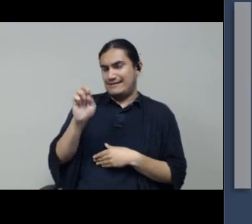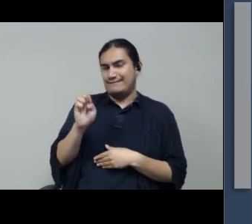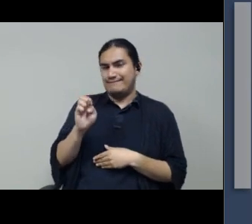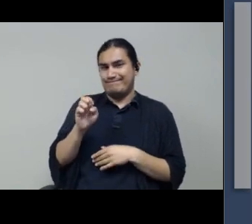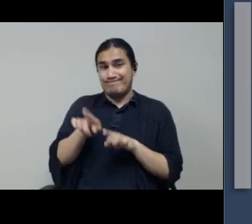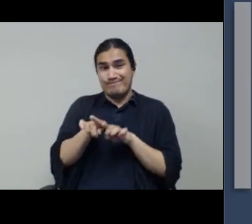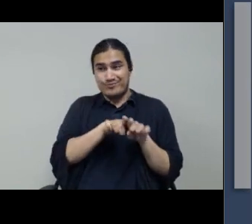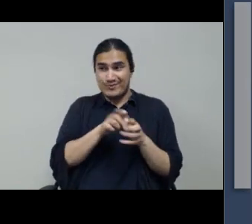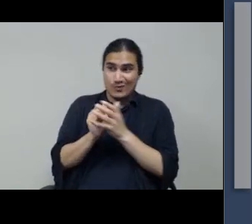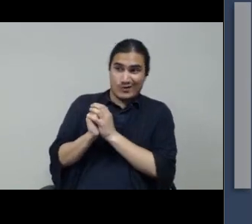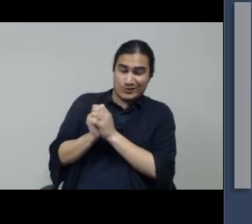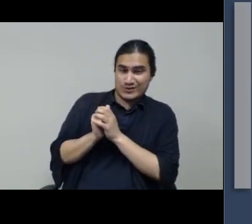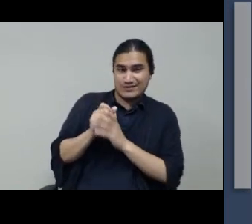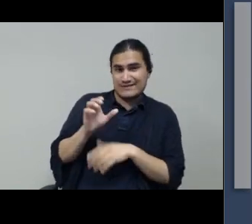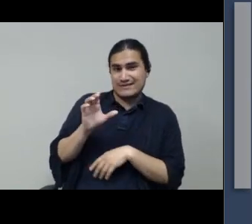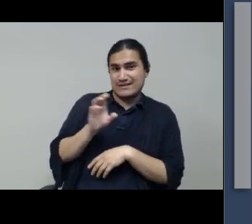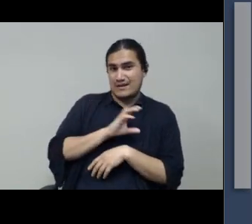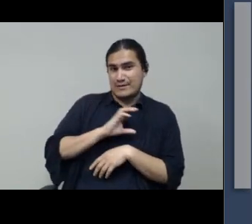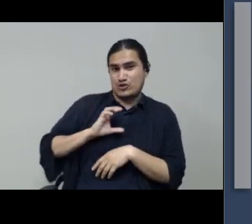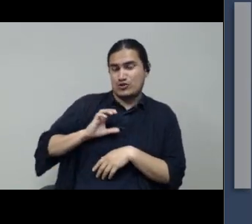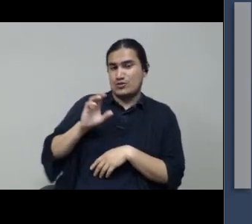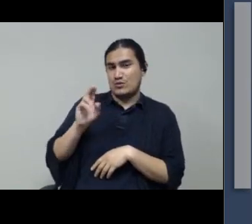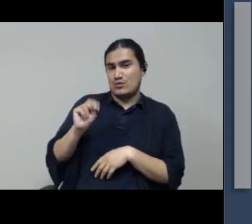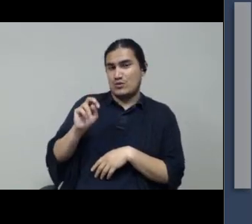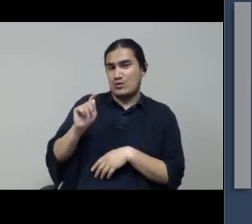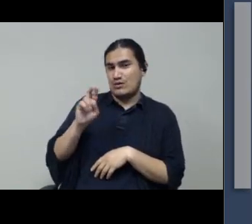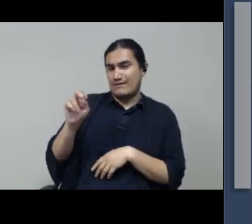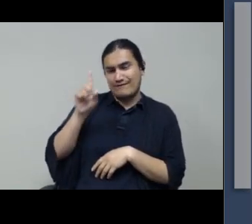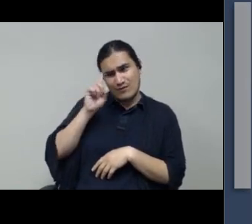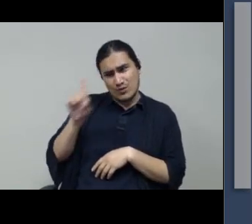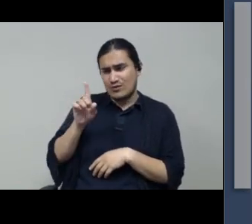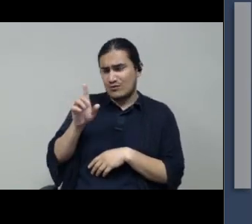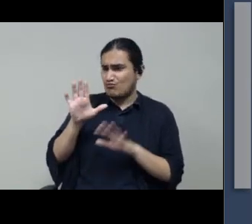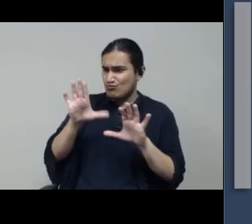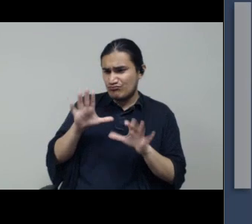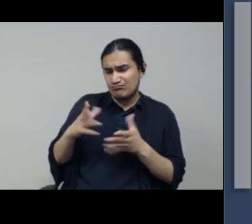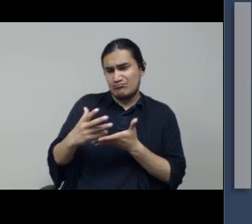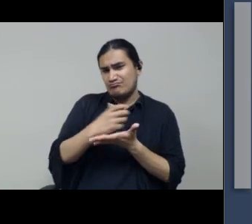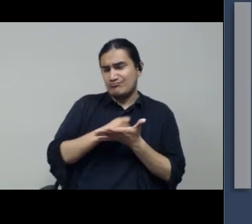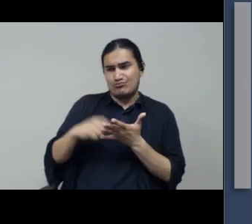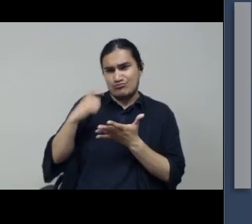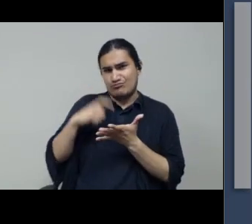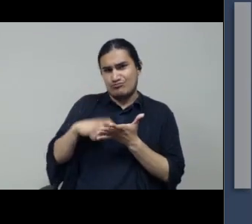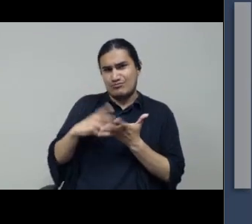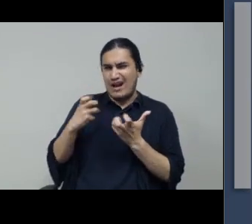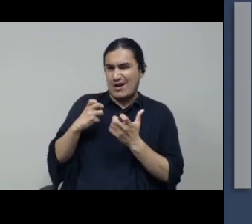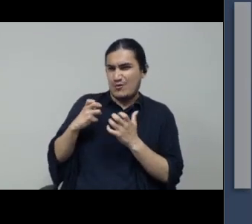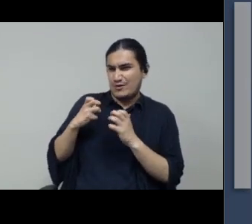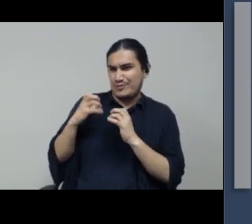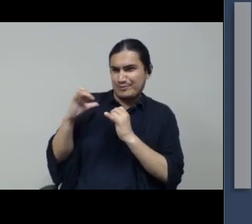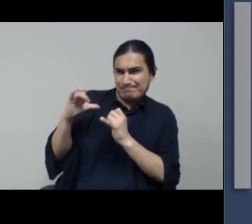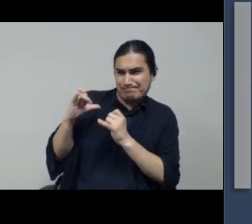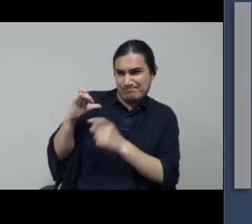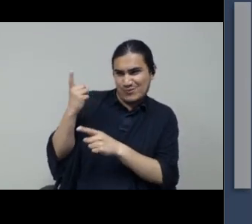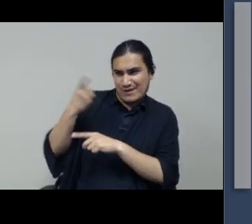congratulations, Commissioner Norton, on your very well-deserved recognition I want to be like you someday.